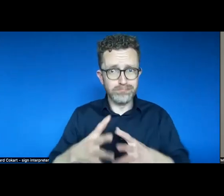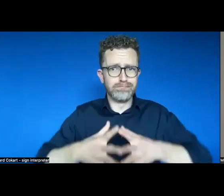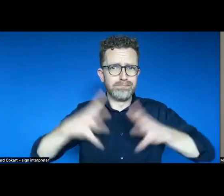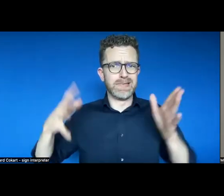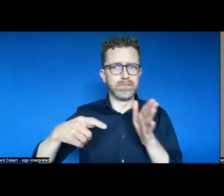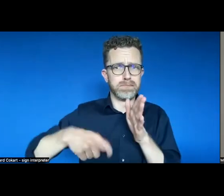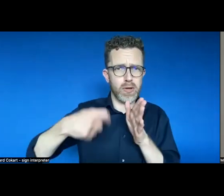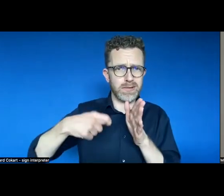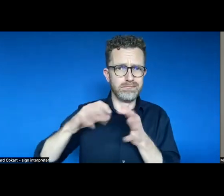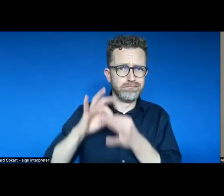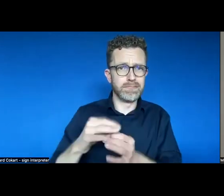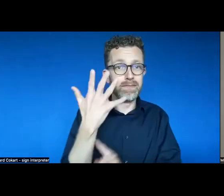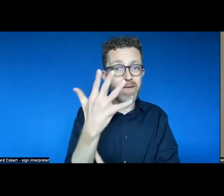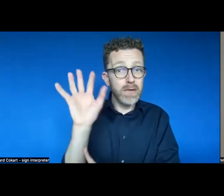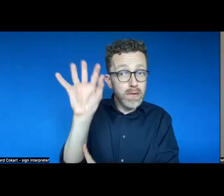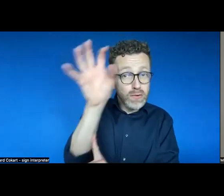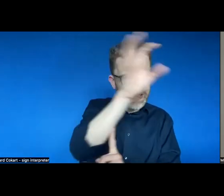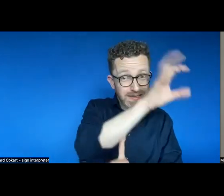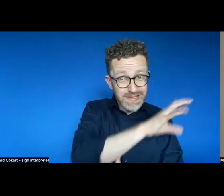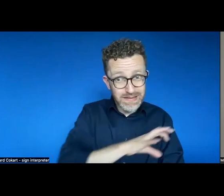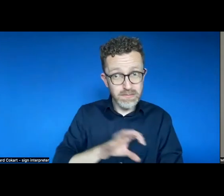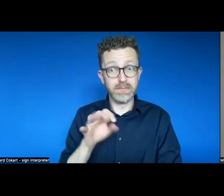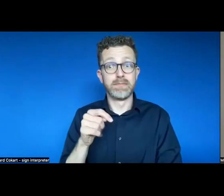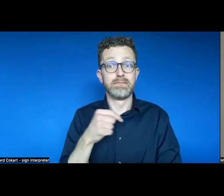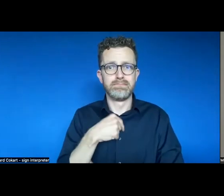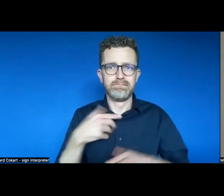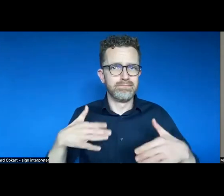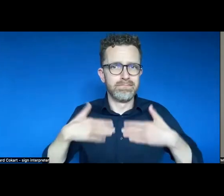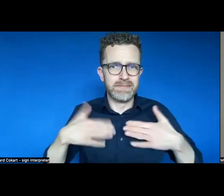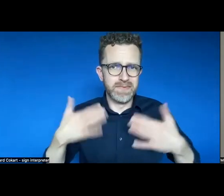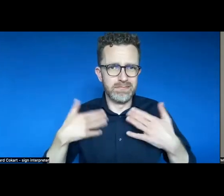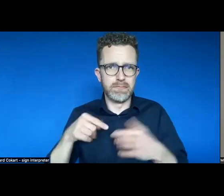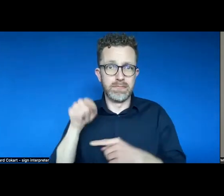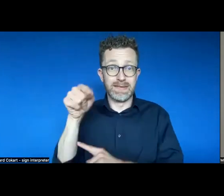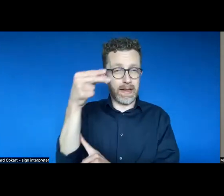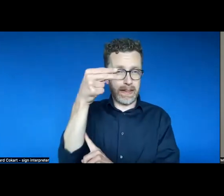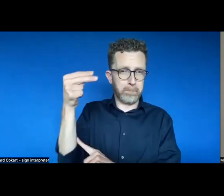our attendees is Andro Dadiani, who